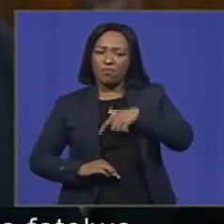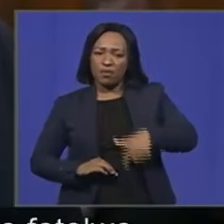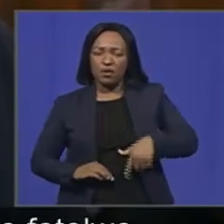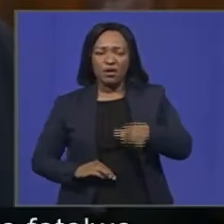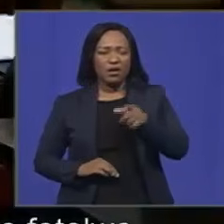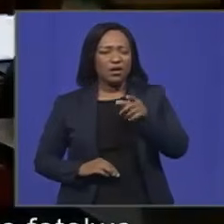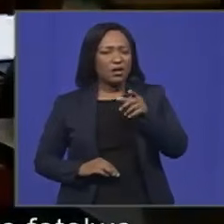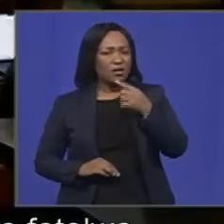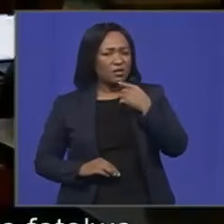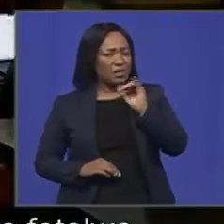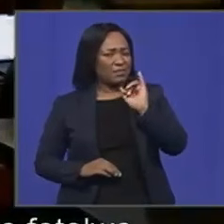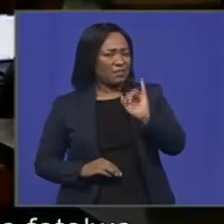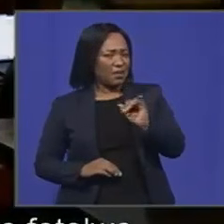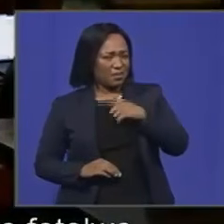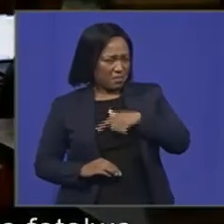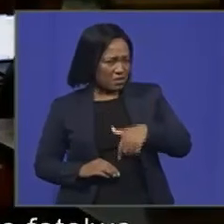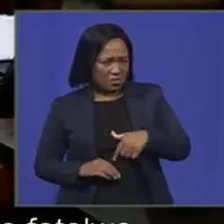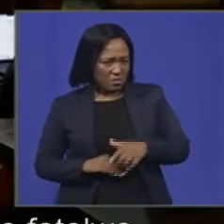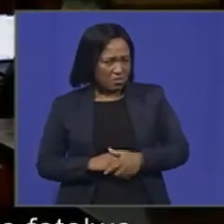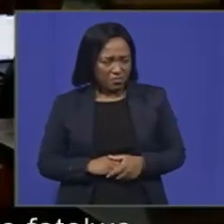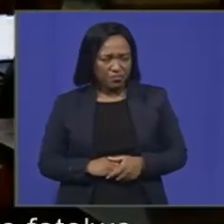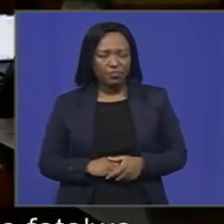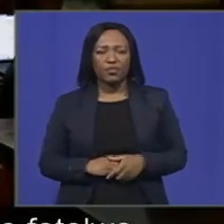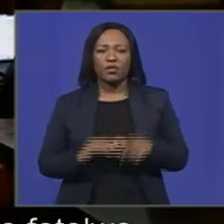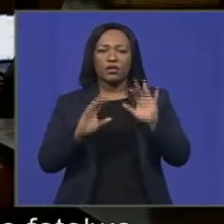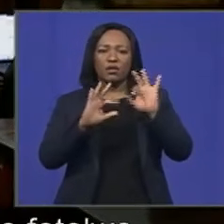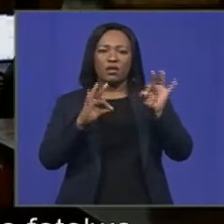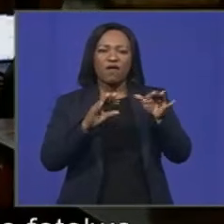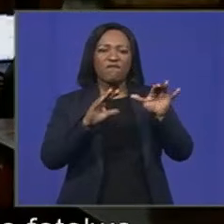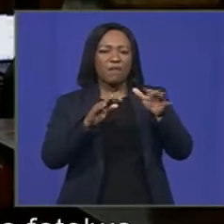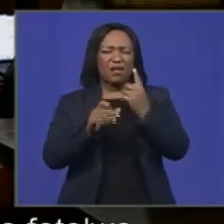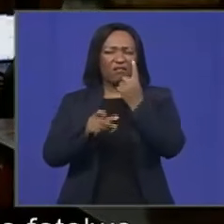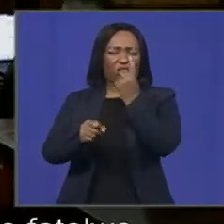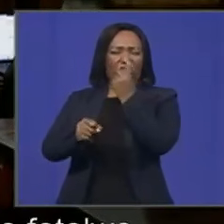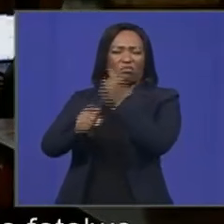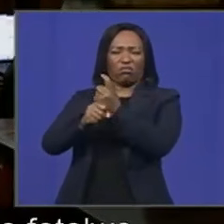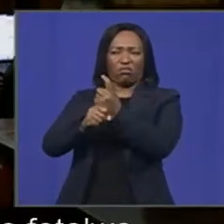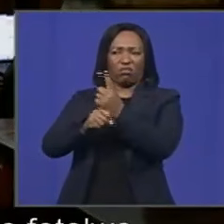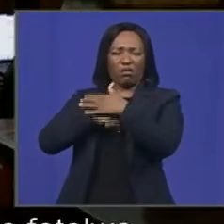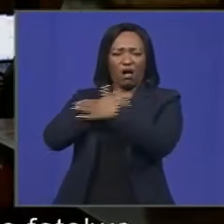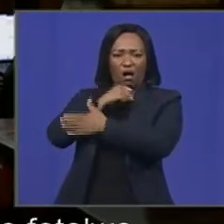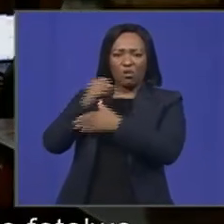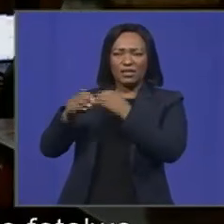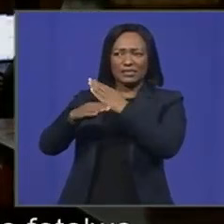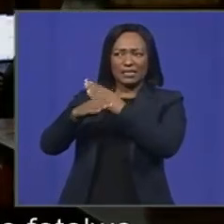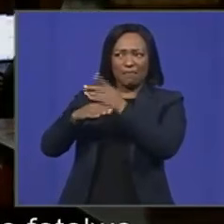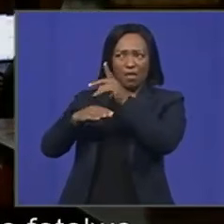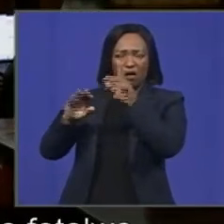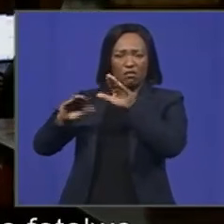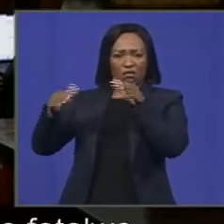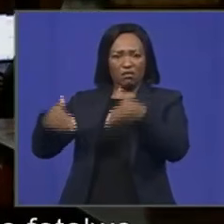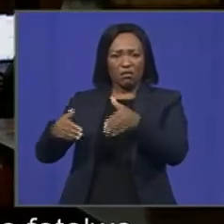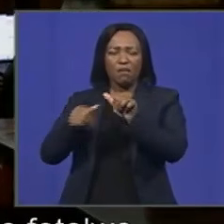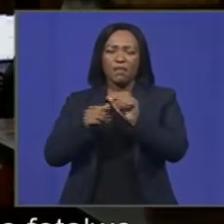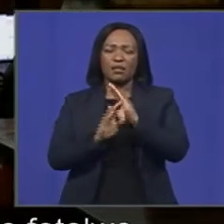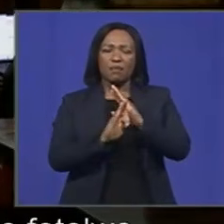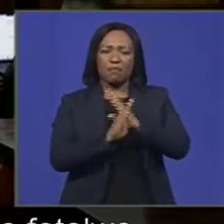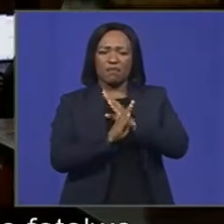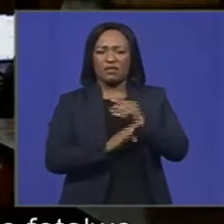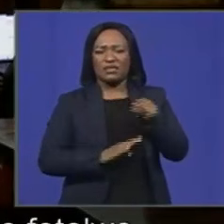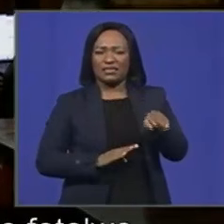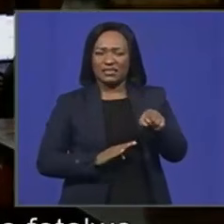terrible precedent. Ba lelapa la ga Lungu bao ba gananang le phitlho ya semmuso ebile ba re ba kampane ba tshwara phitlho ya poraefete ba